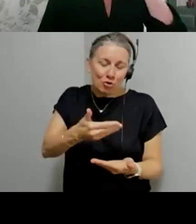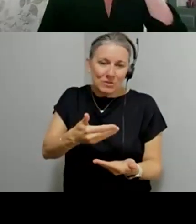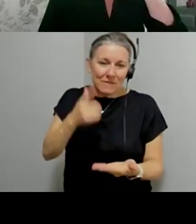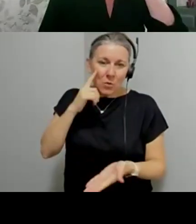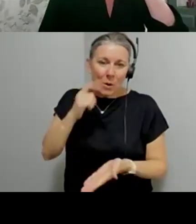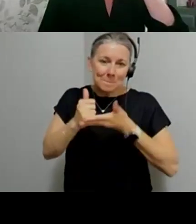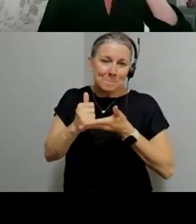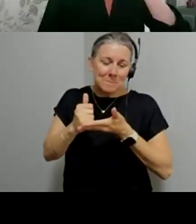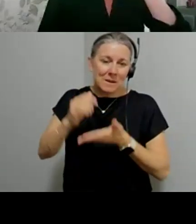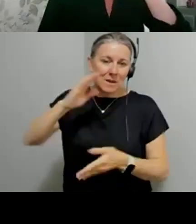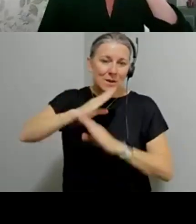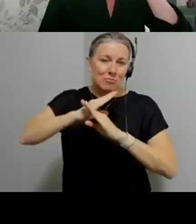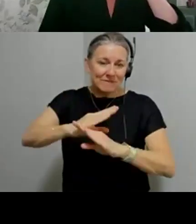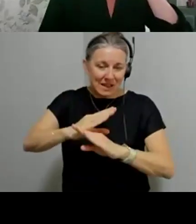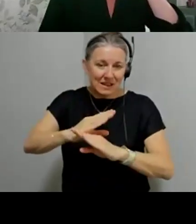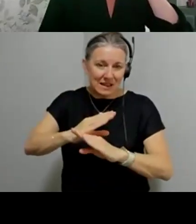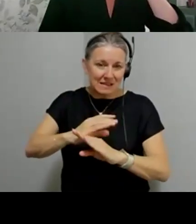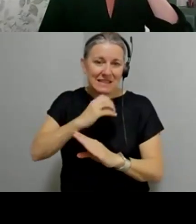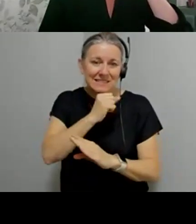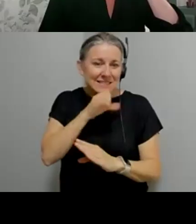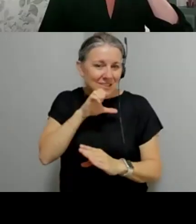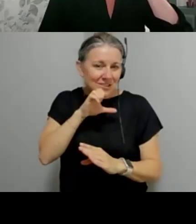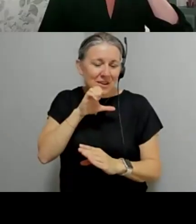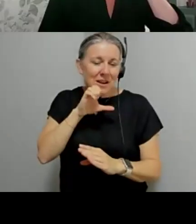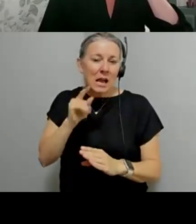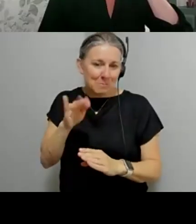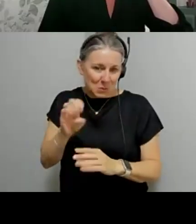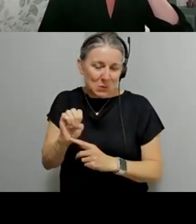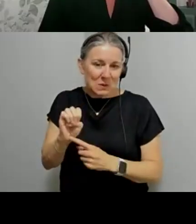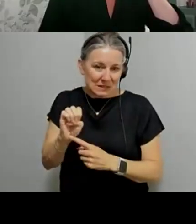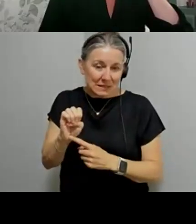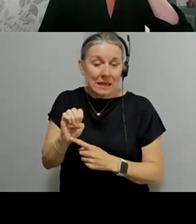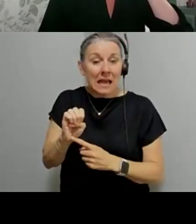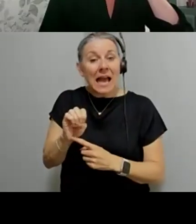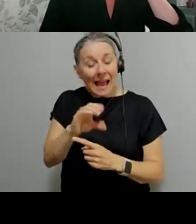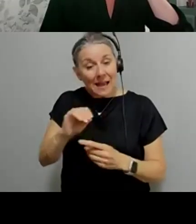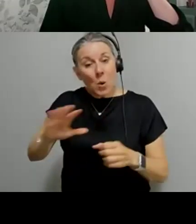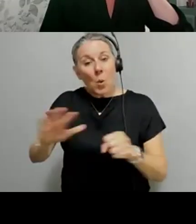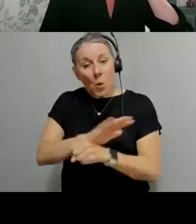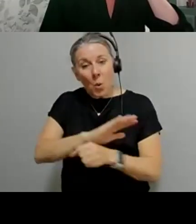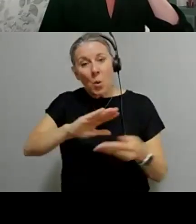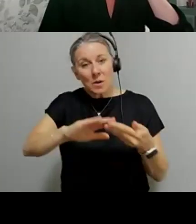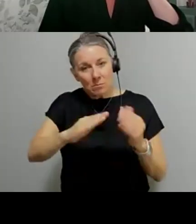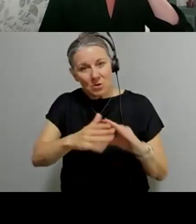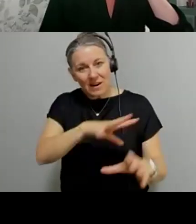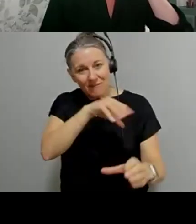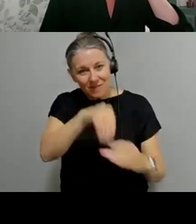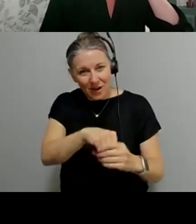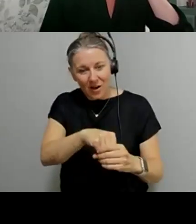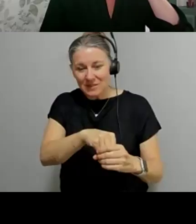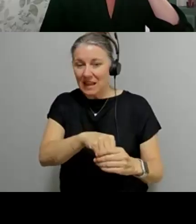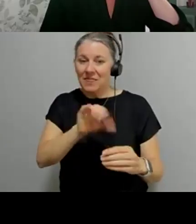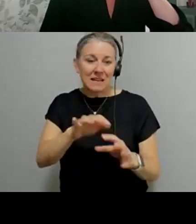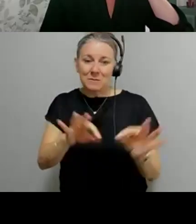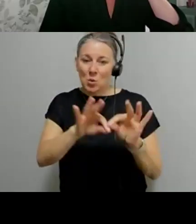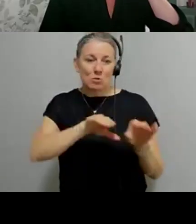community. And that's what we need to do. We need to bring in our community members. And then there are times I am still an